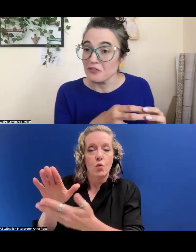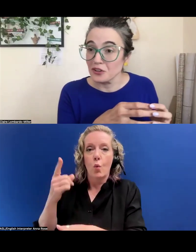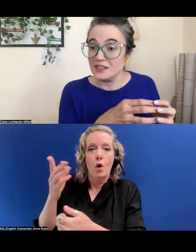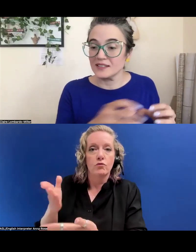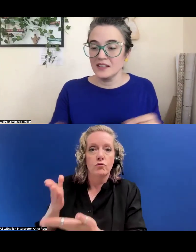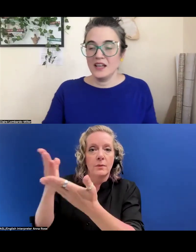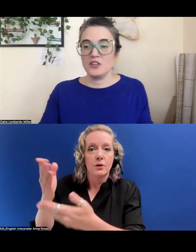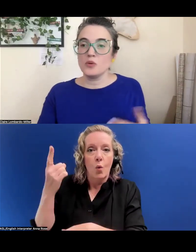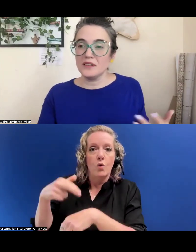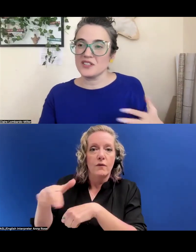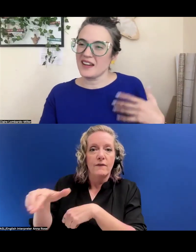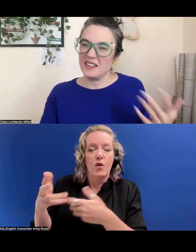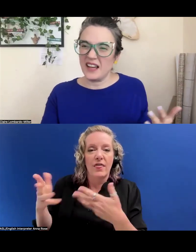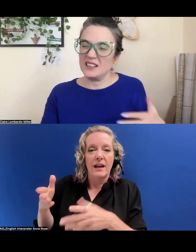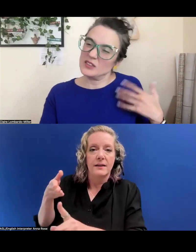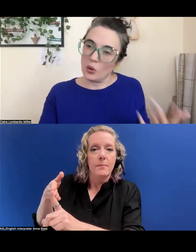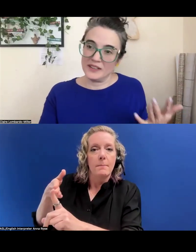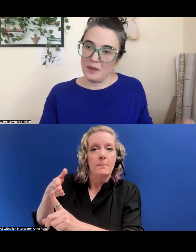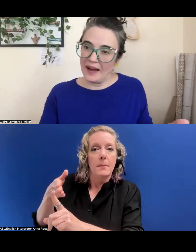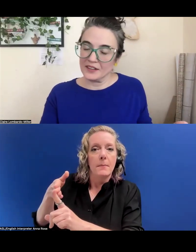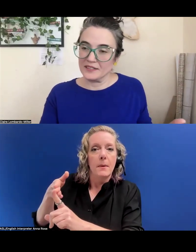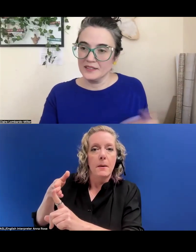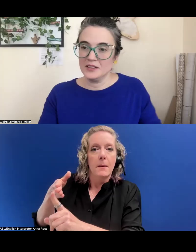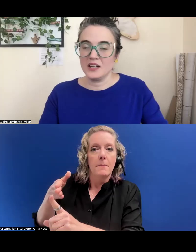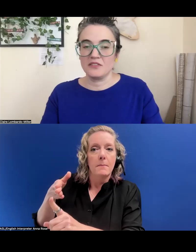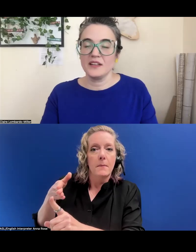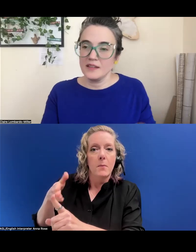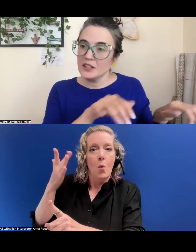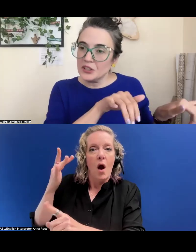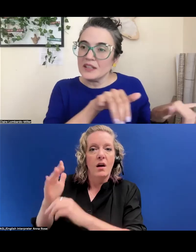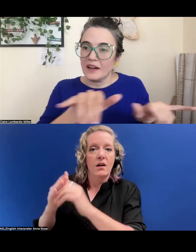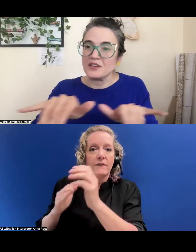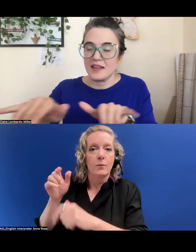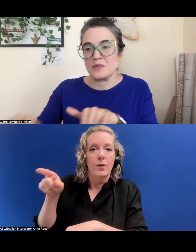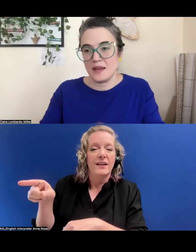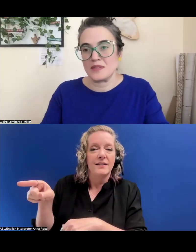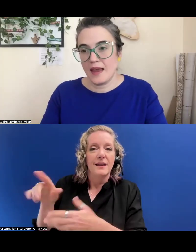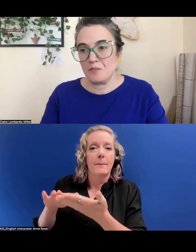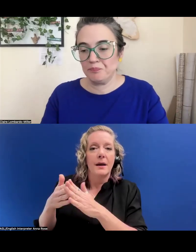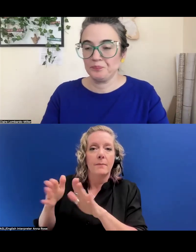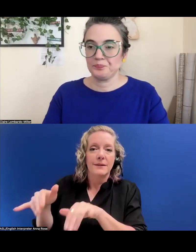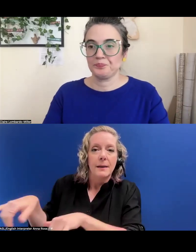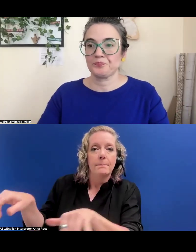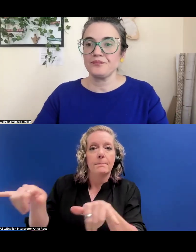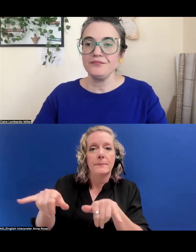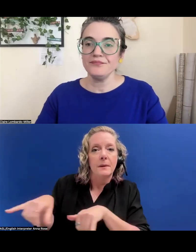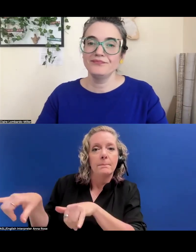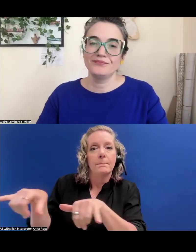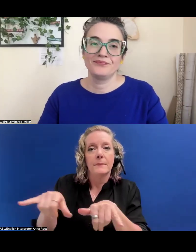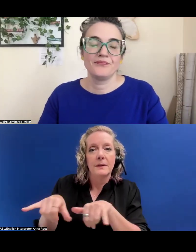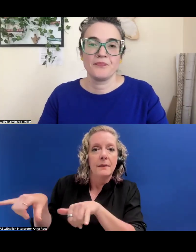or referrals, and you really just kind of get in this holding pattern of cookie cutter, same, same, same.